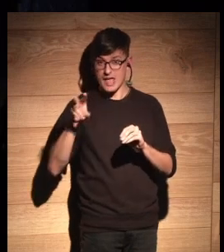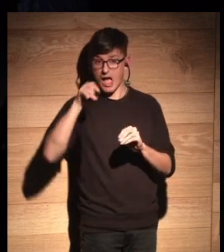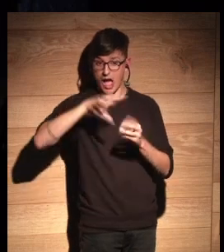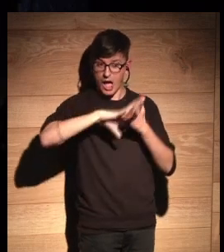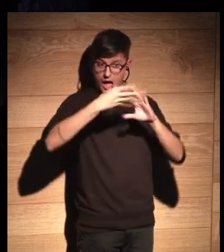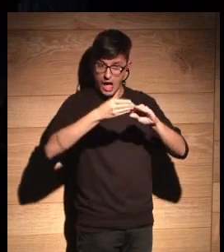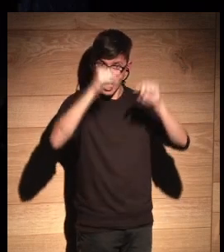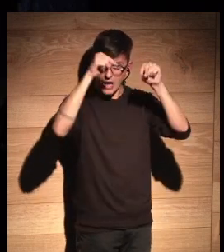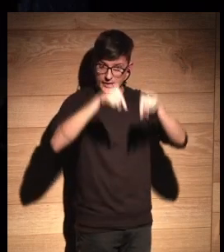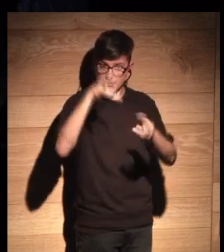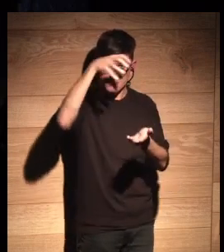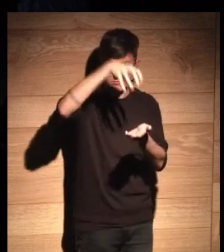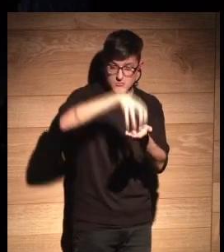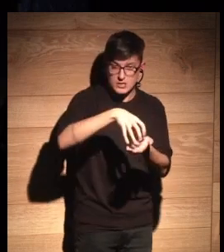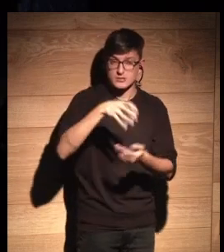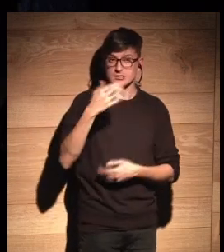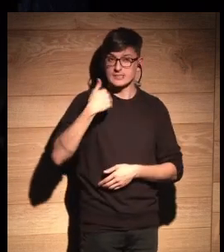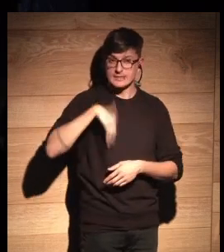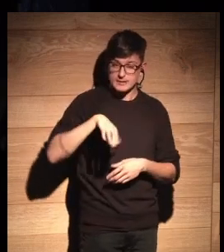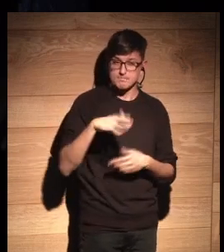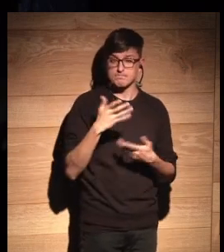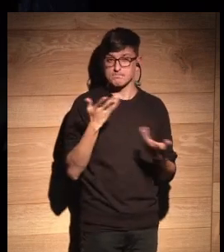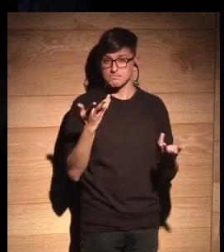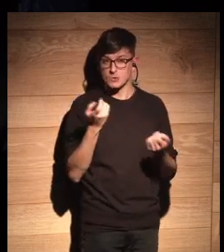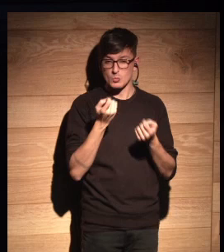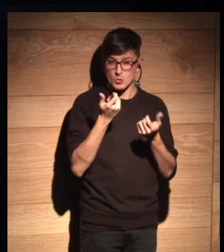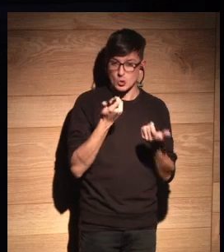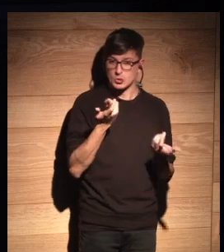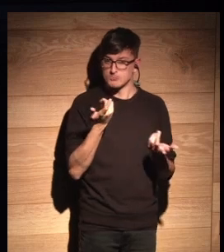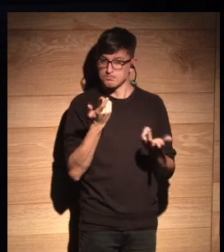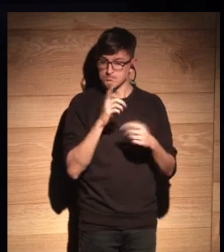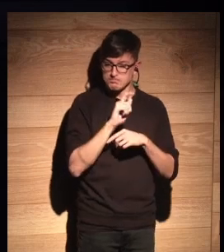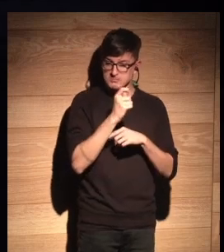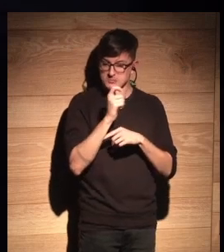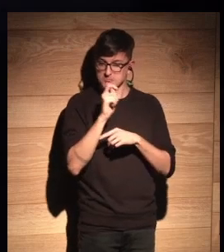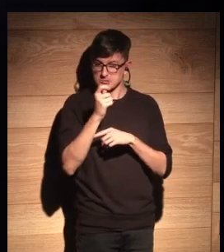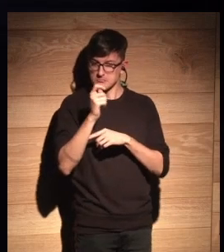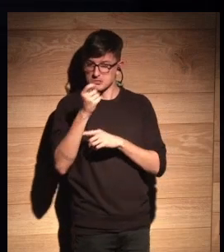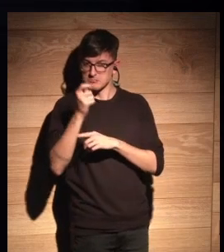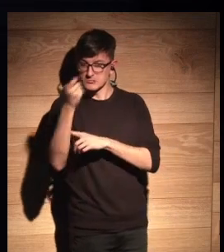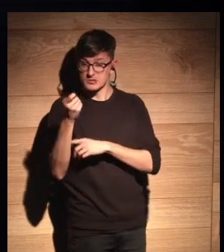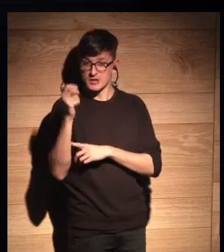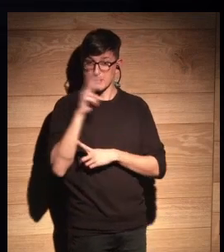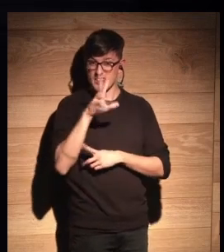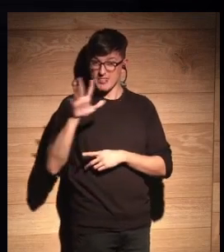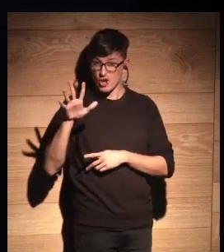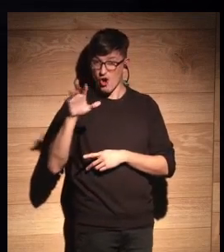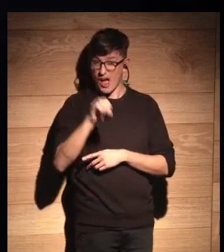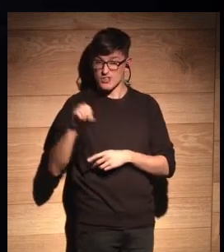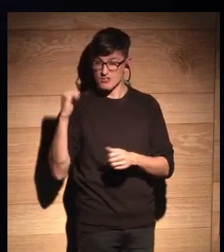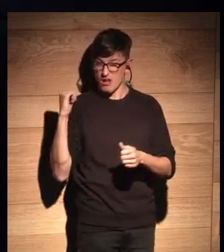and hopefully also tomorrow. With this 25 Leica galleries, we give photographers